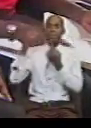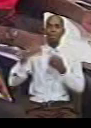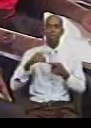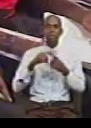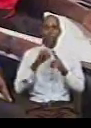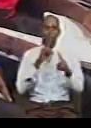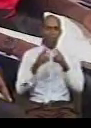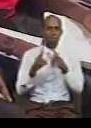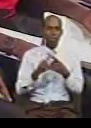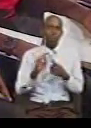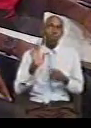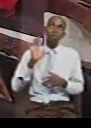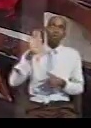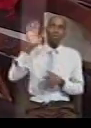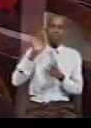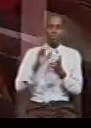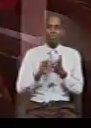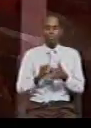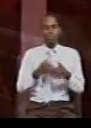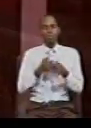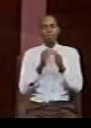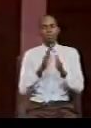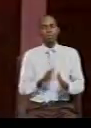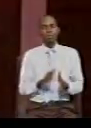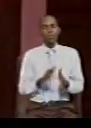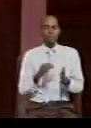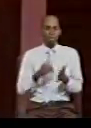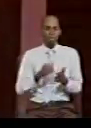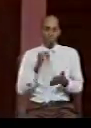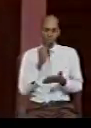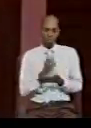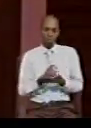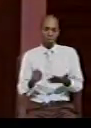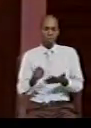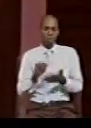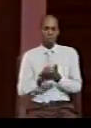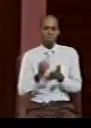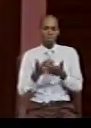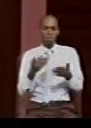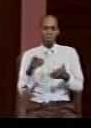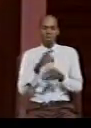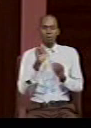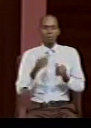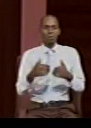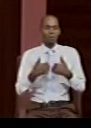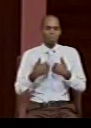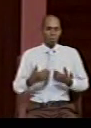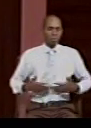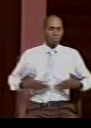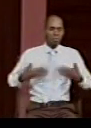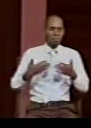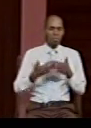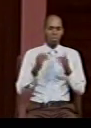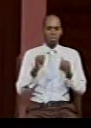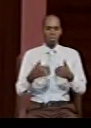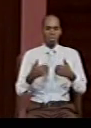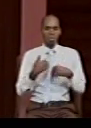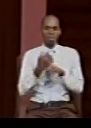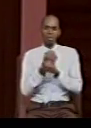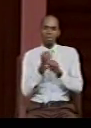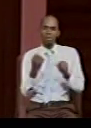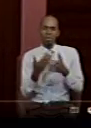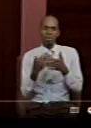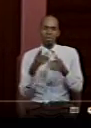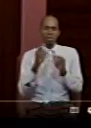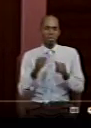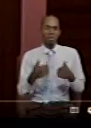He said, it was written that before you can have life, before you can have salvation, before you